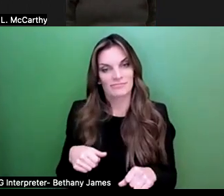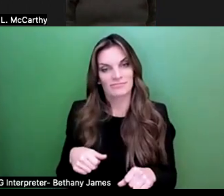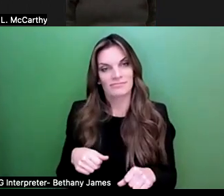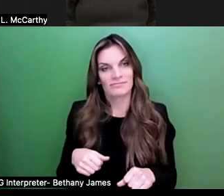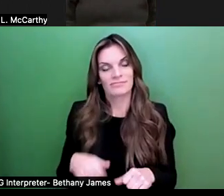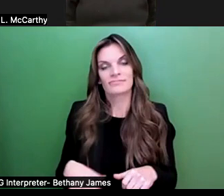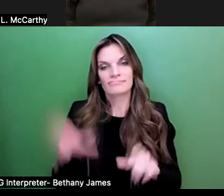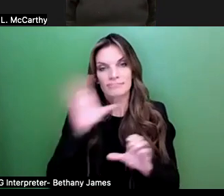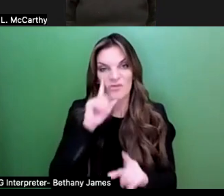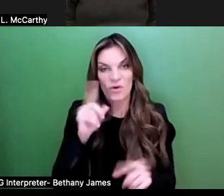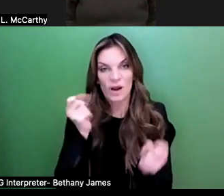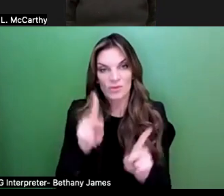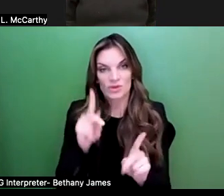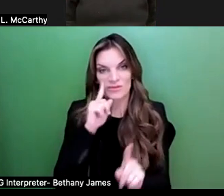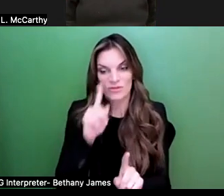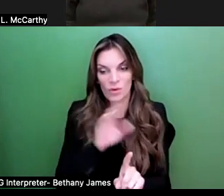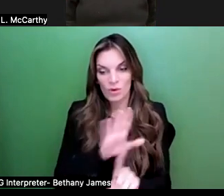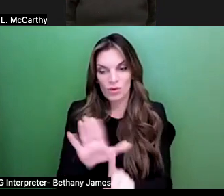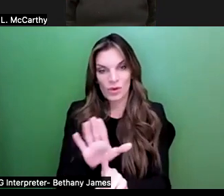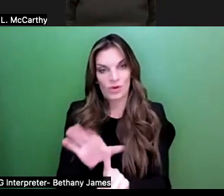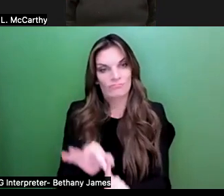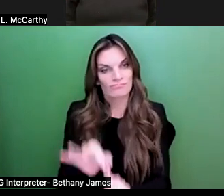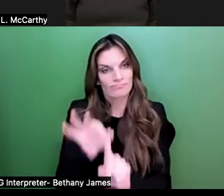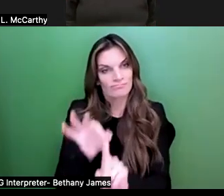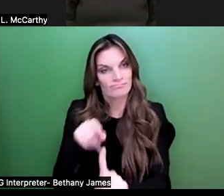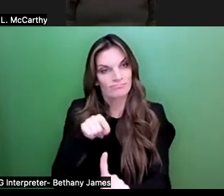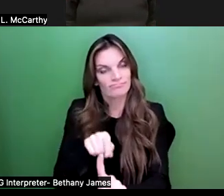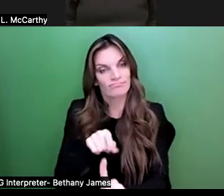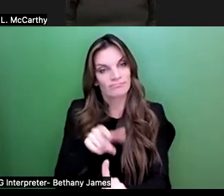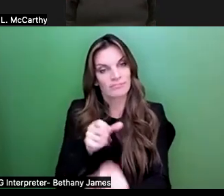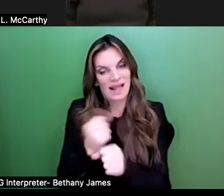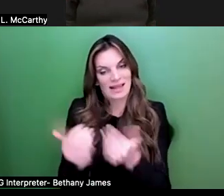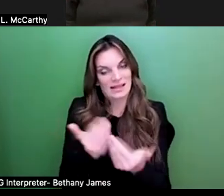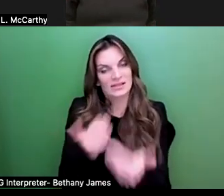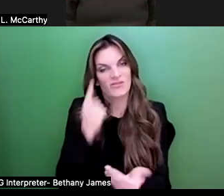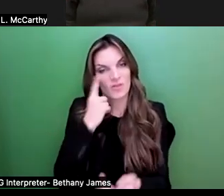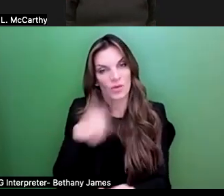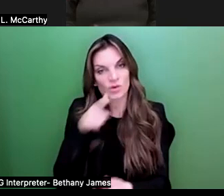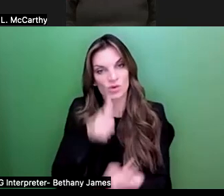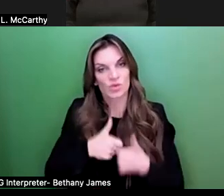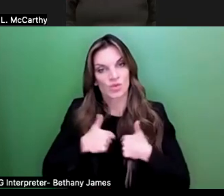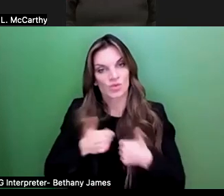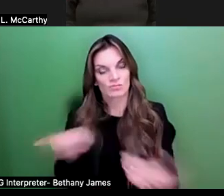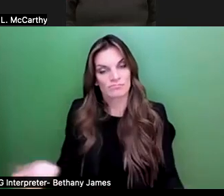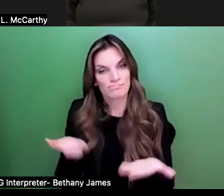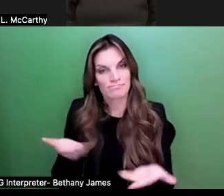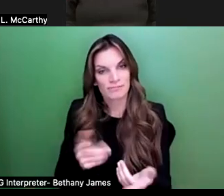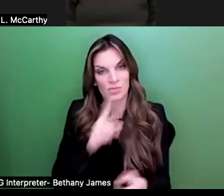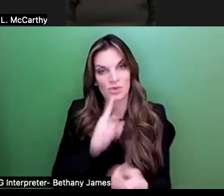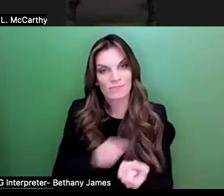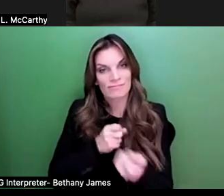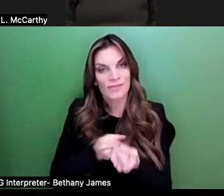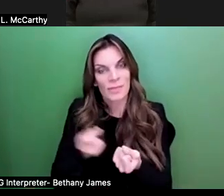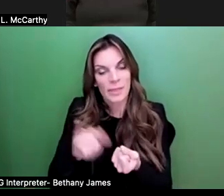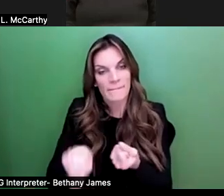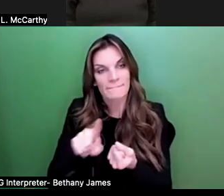make Tarrytown even more special by making things easier for the residents that are here, providing them maybe with